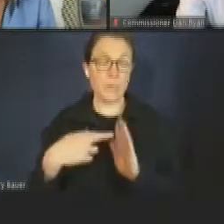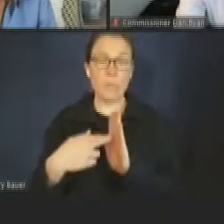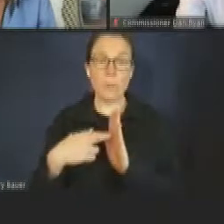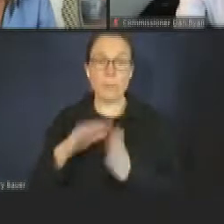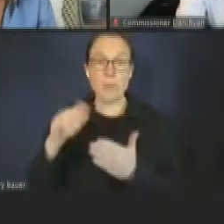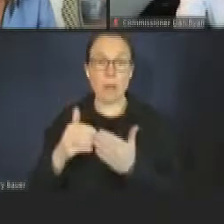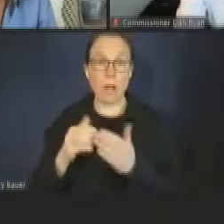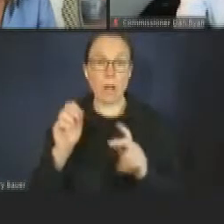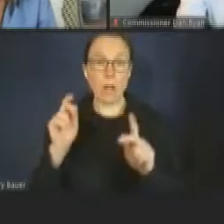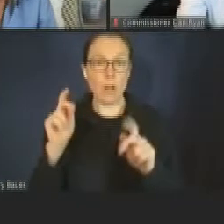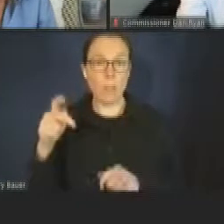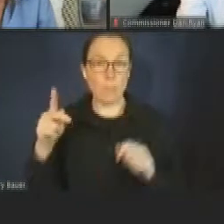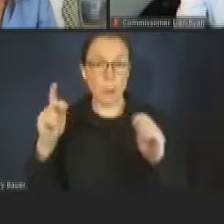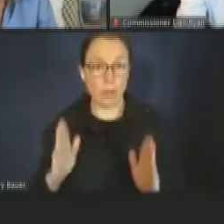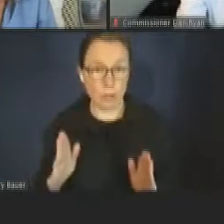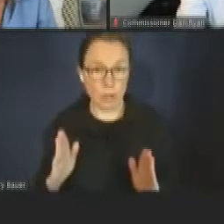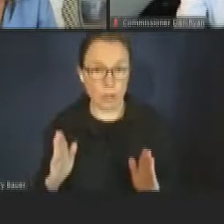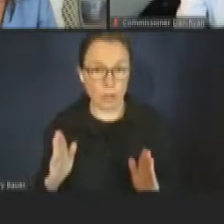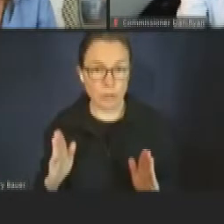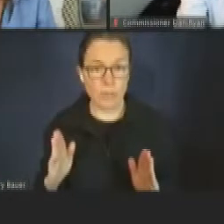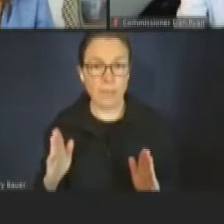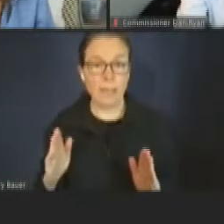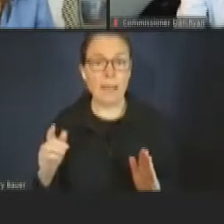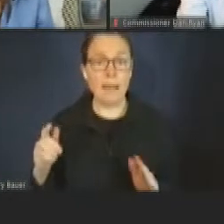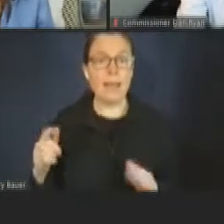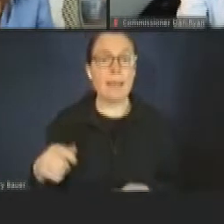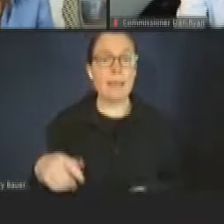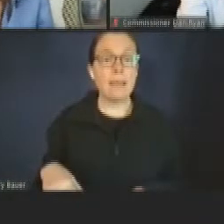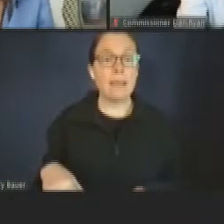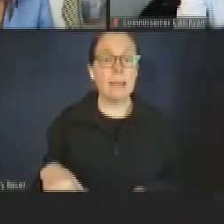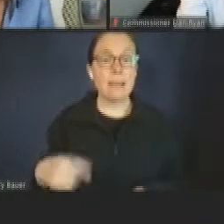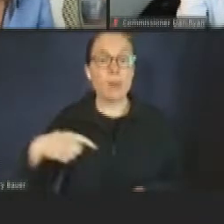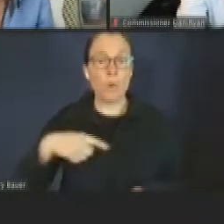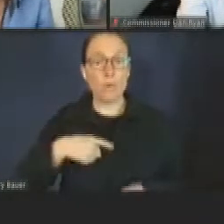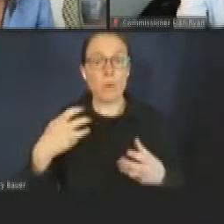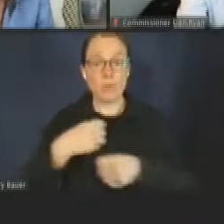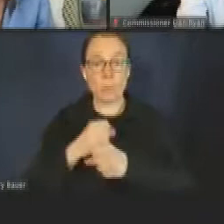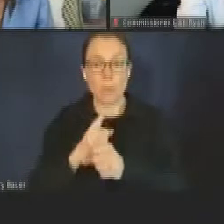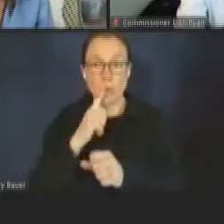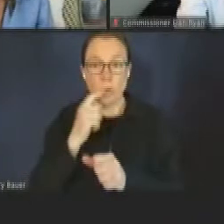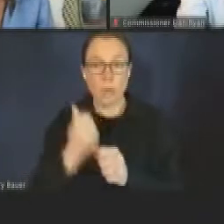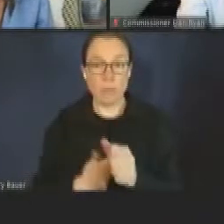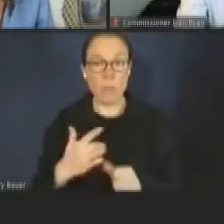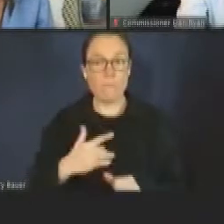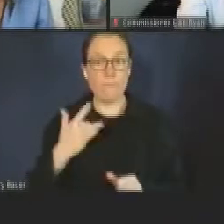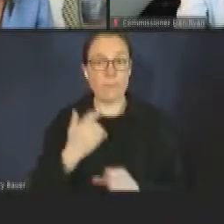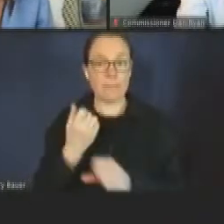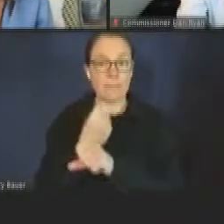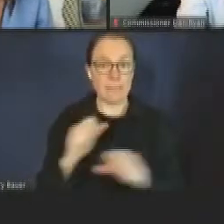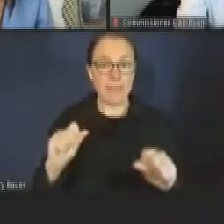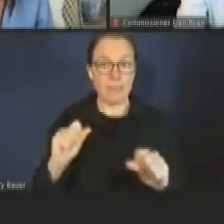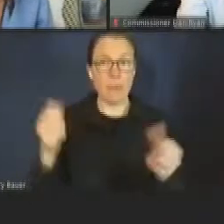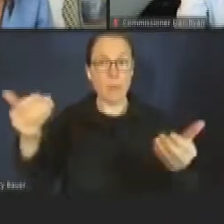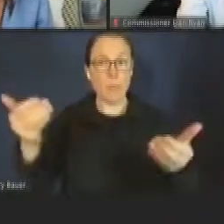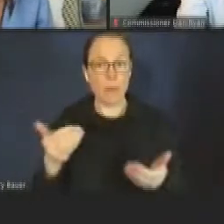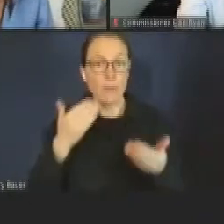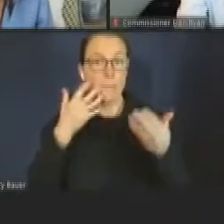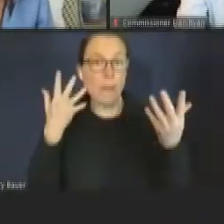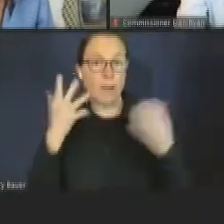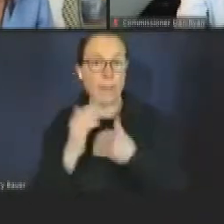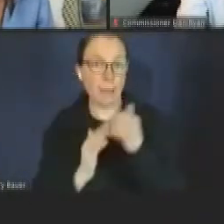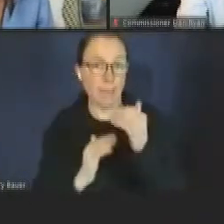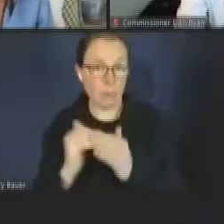the presiding officer preserves order and decorum during the City Council meeting so that everyone feels safe and welcome, comfortable, and